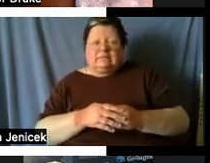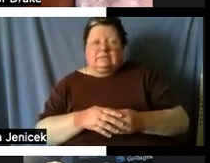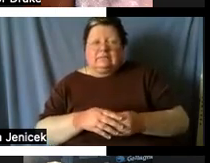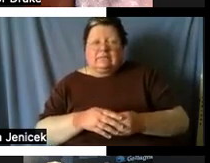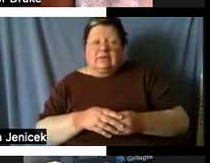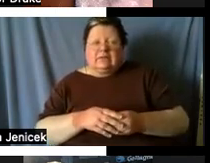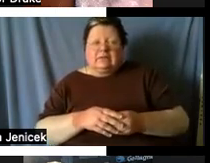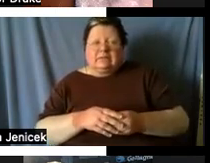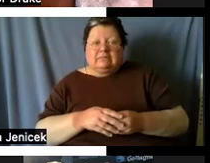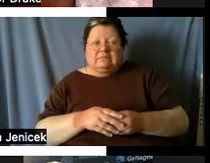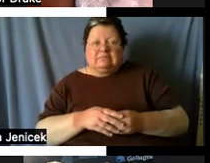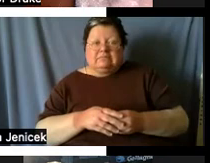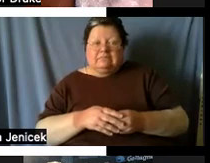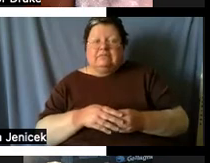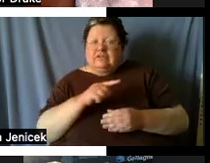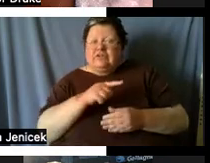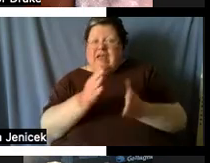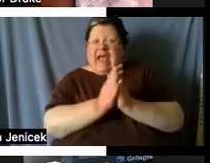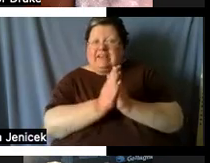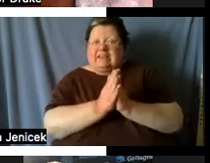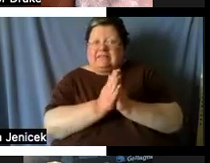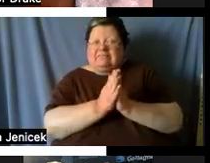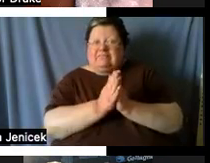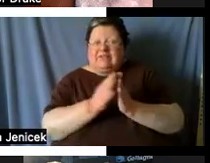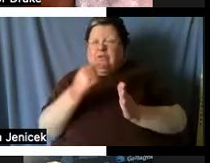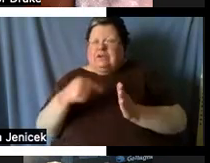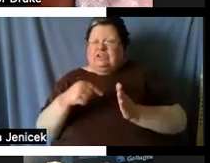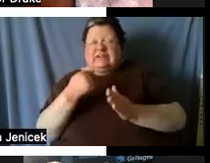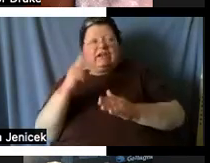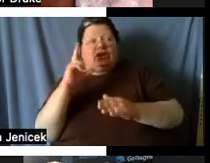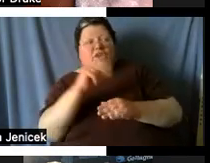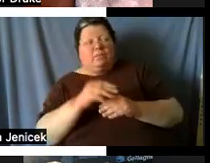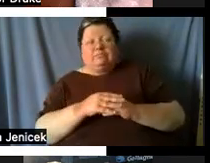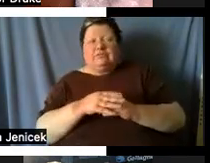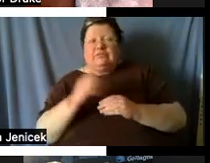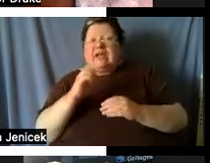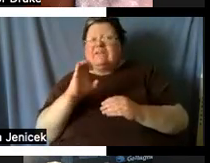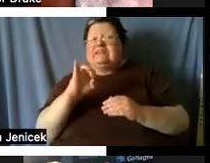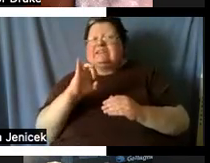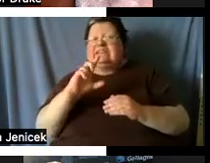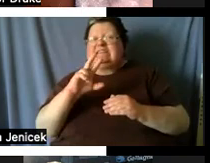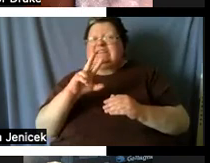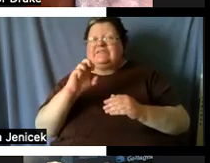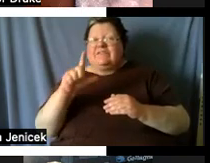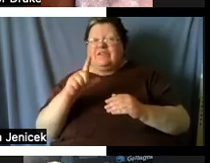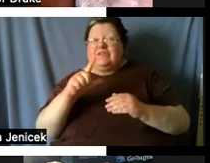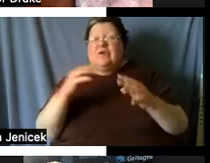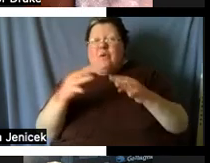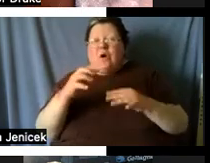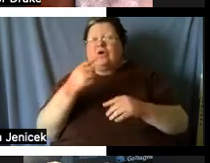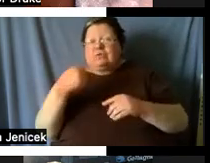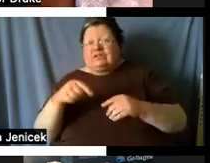So they asked to do this, and Russia said no. And so they had a civil war. And Russia won.